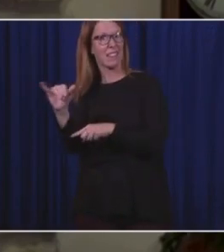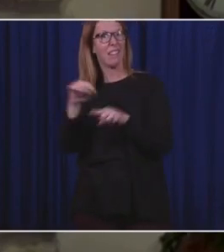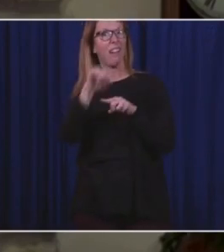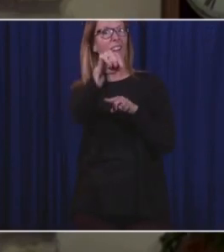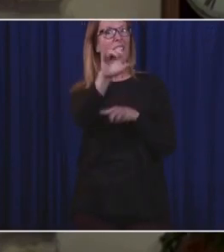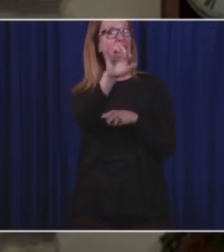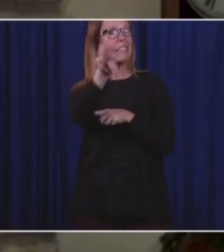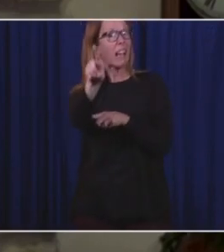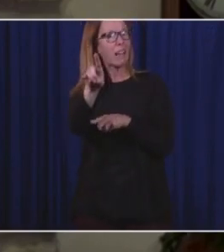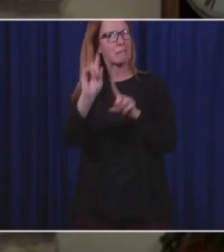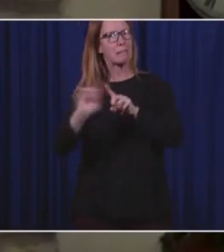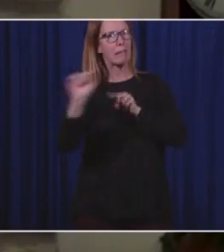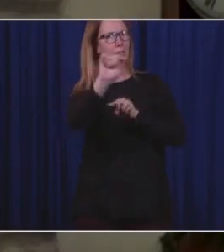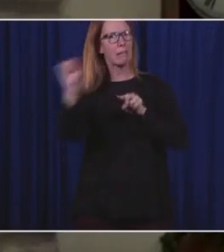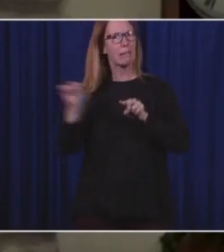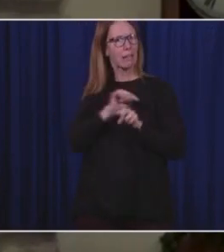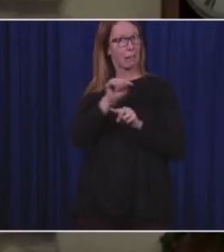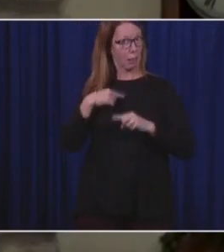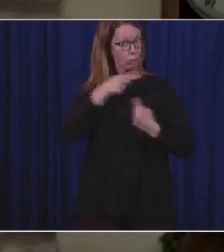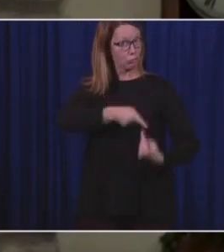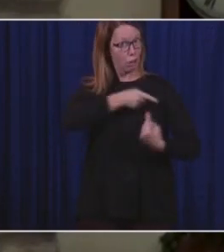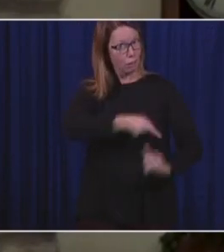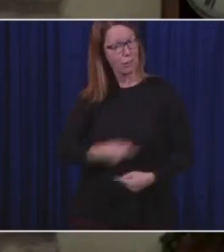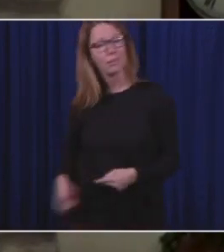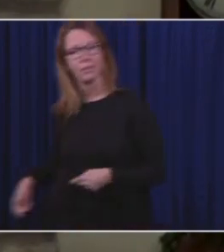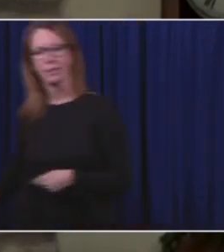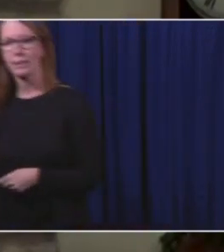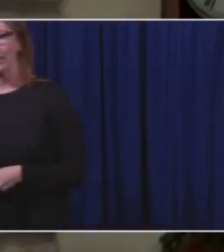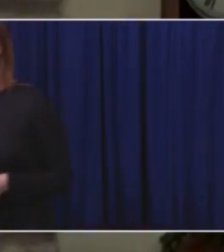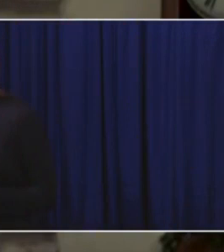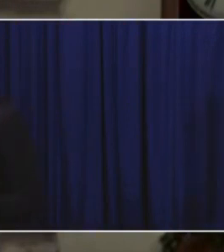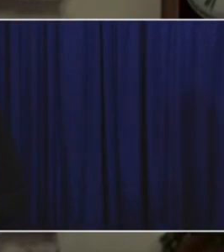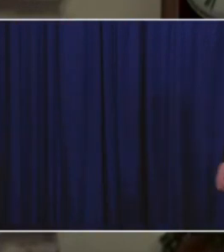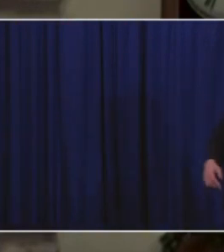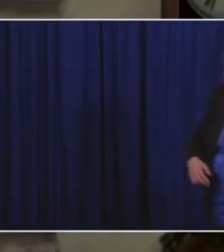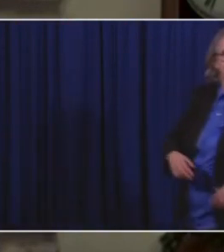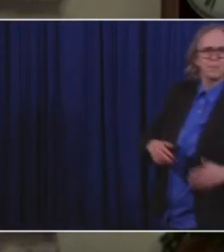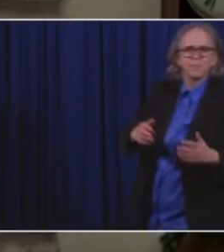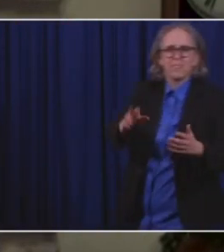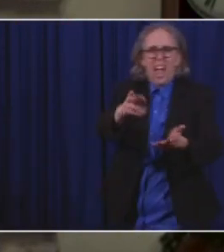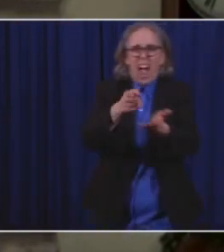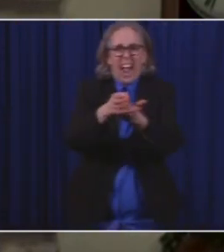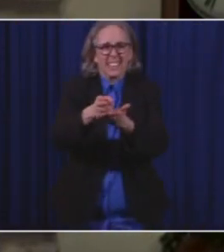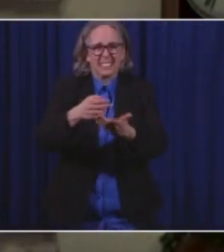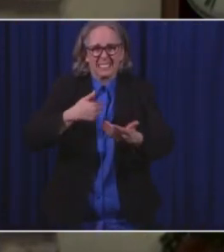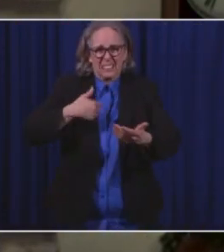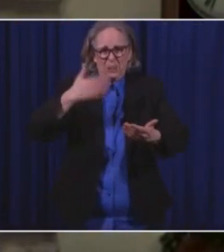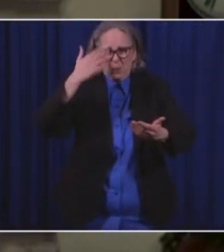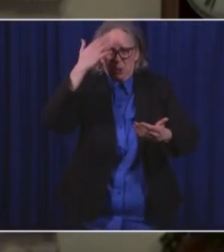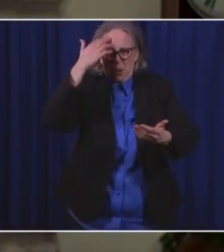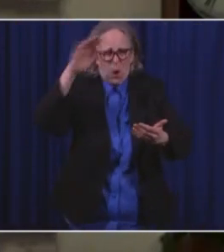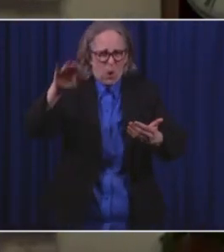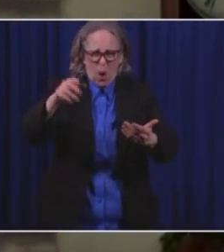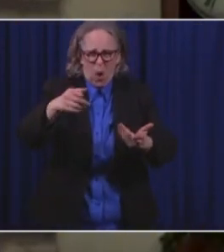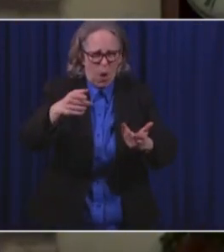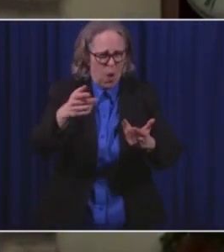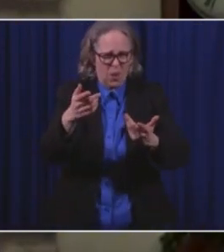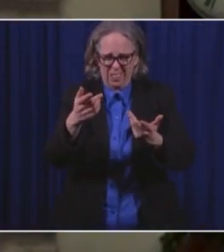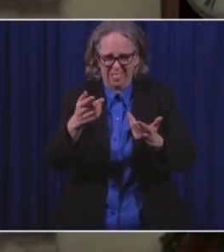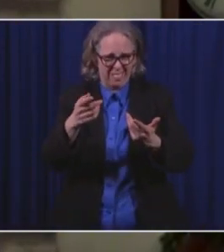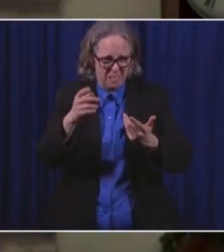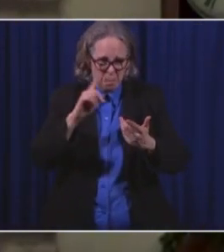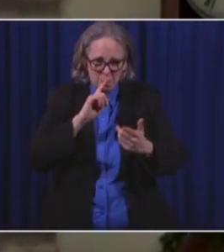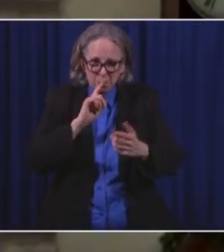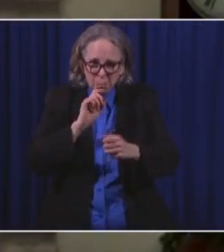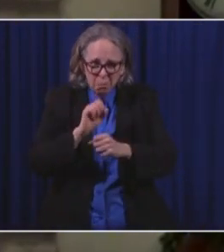Indiana? Yeah, Ben, I really don't know. I don't know that we've seen that difference. I think